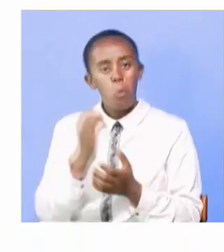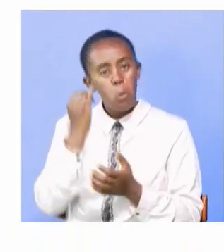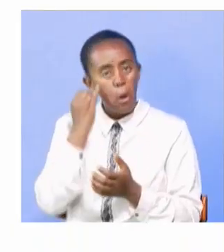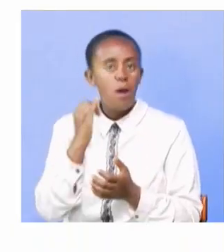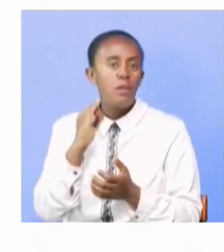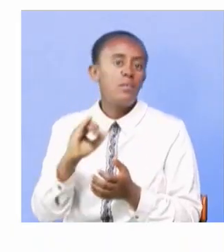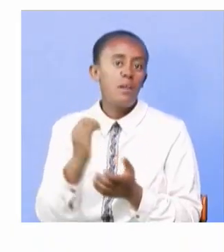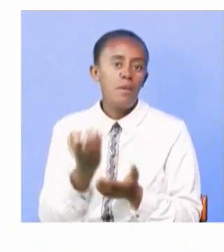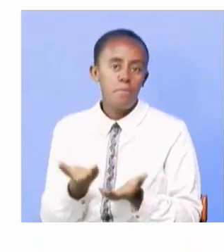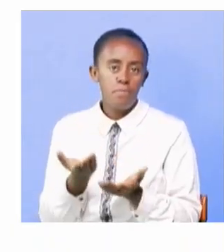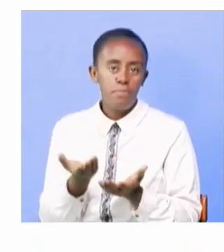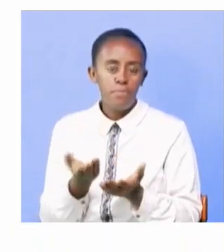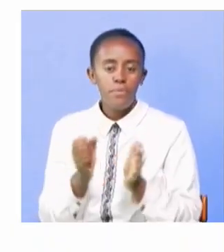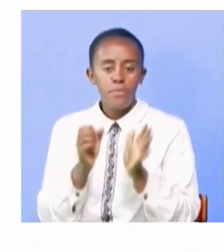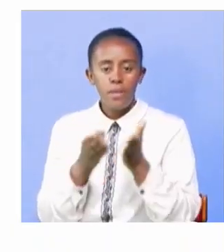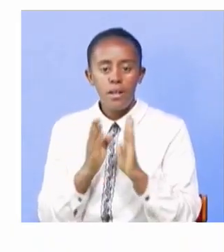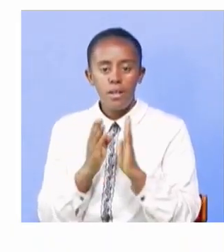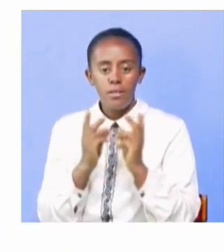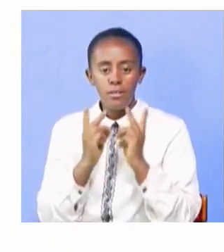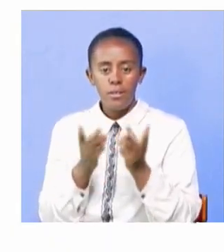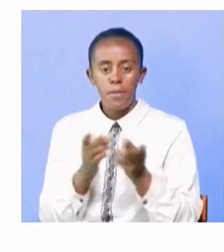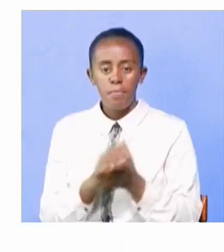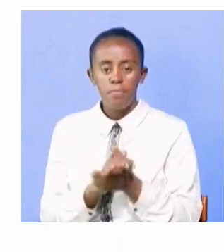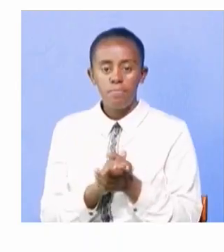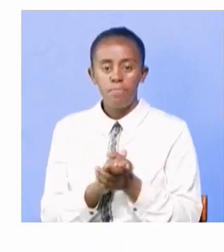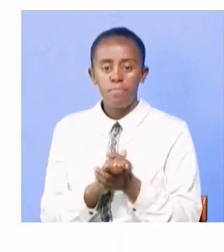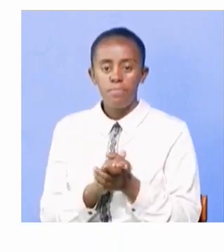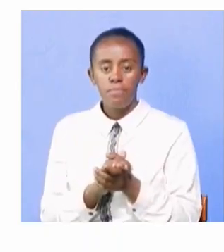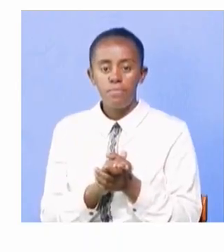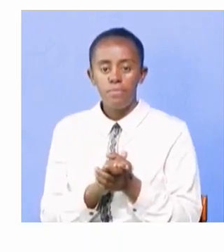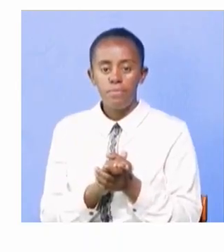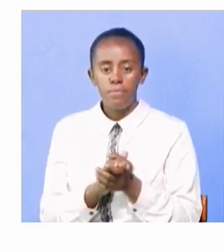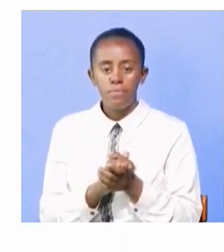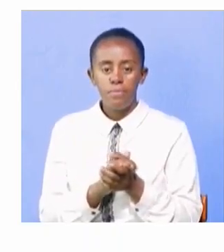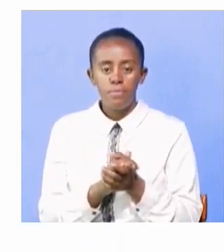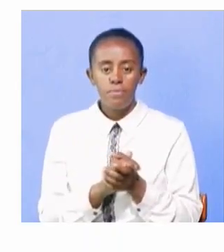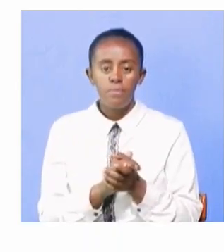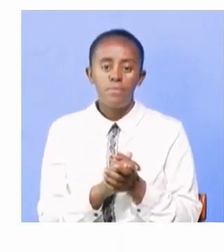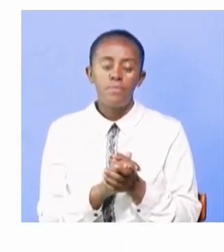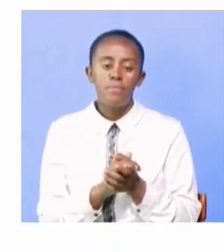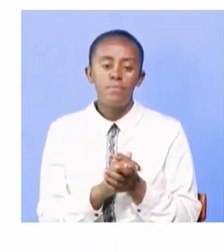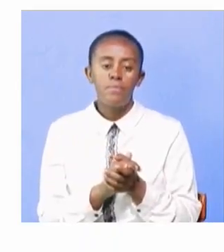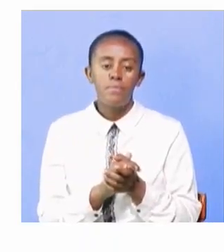idea. For example, let's say increase,